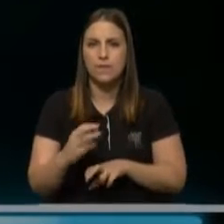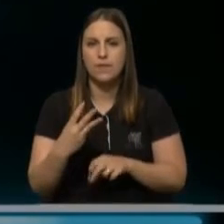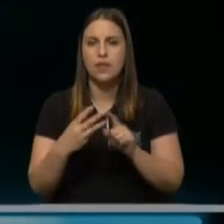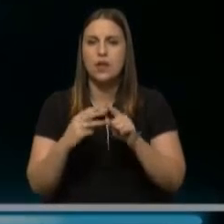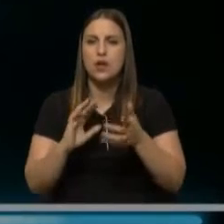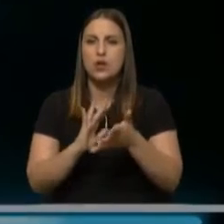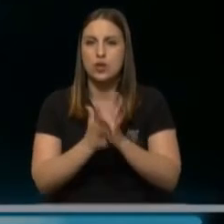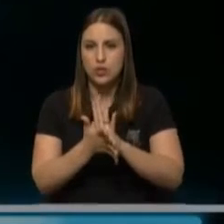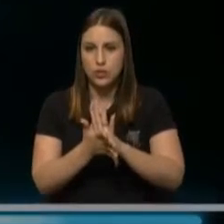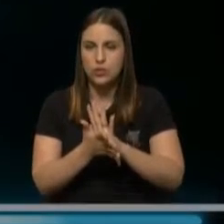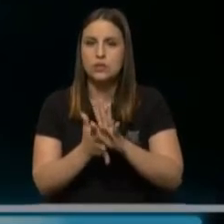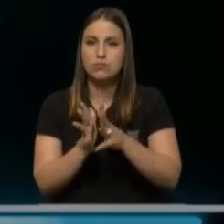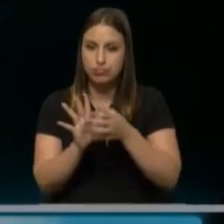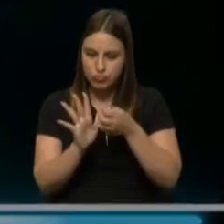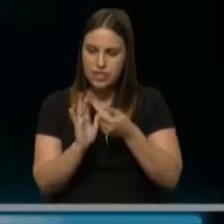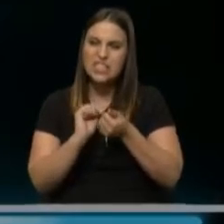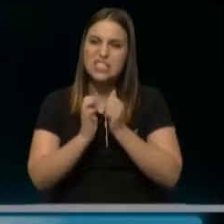reduce, reuse, recycle.